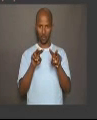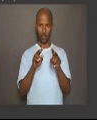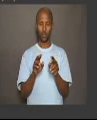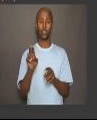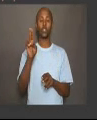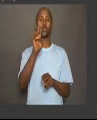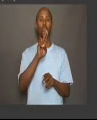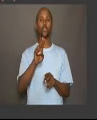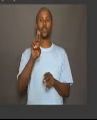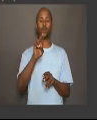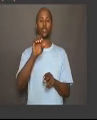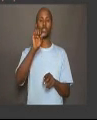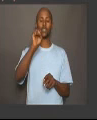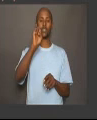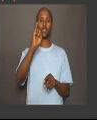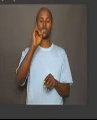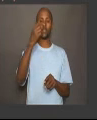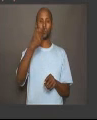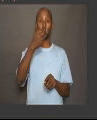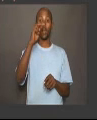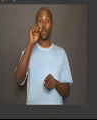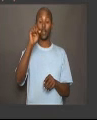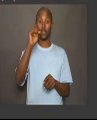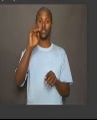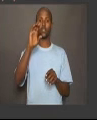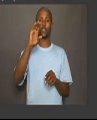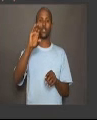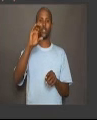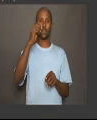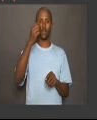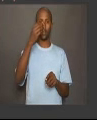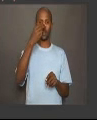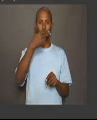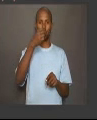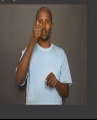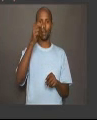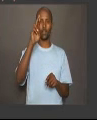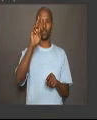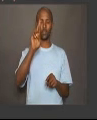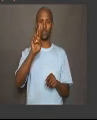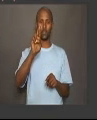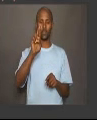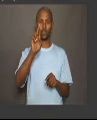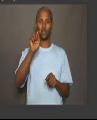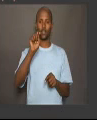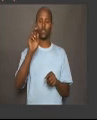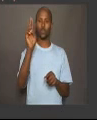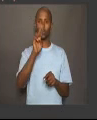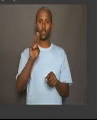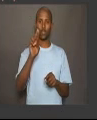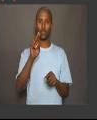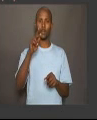Using our sign chart as a guide, we can see that f prime of